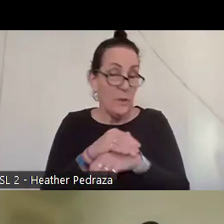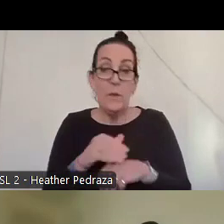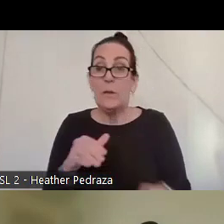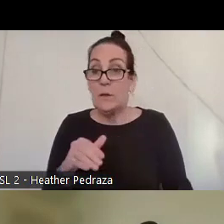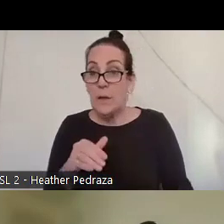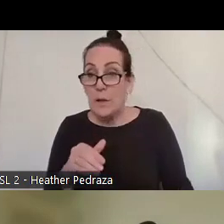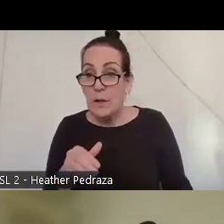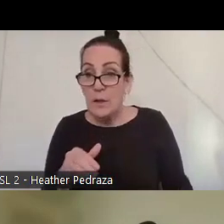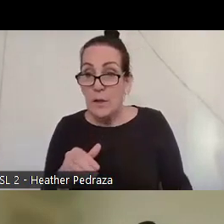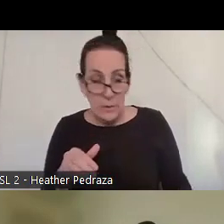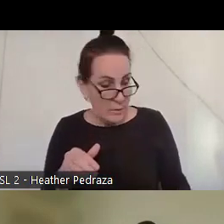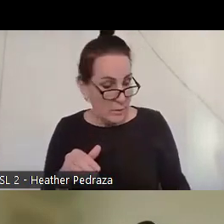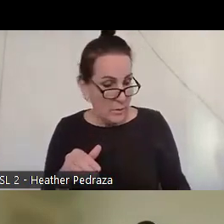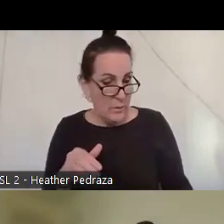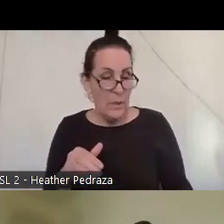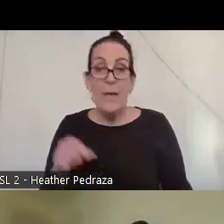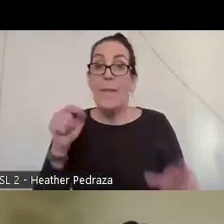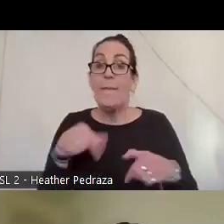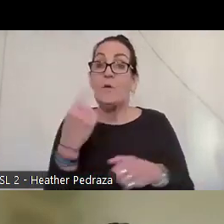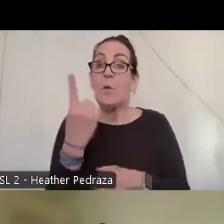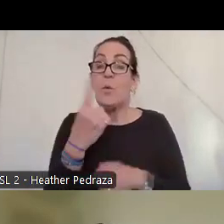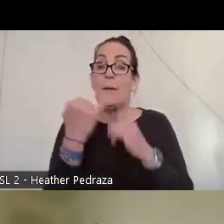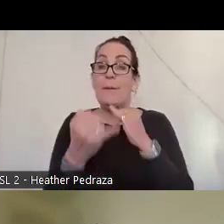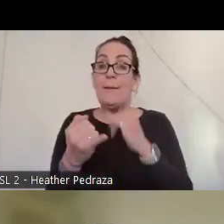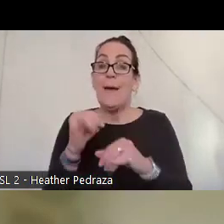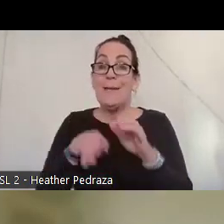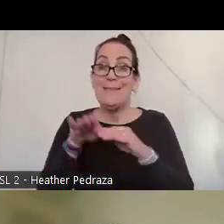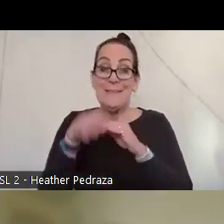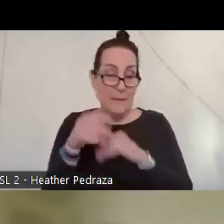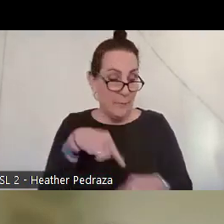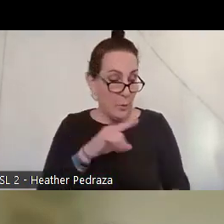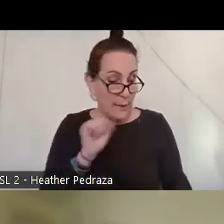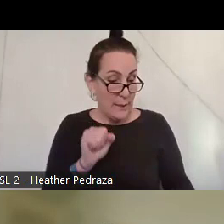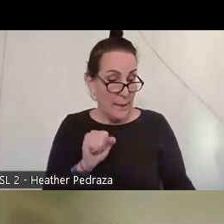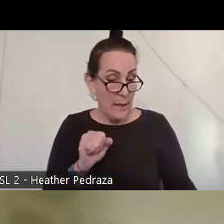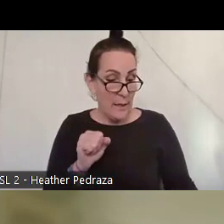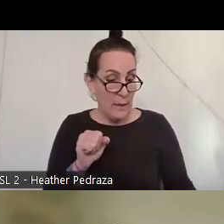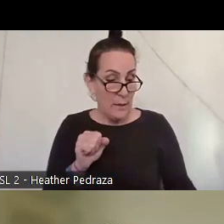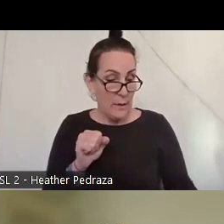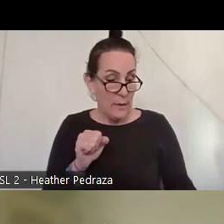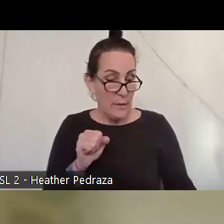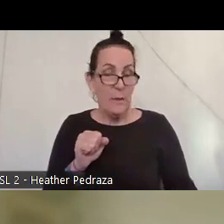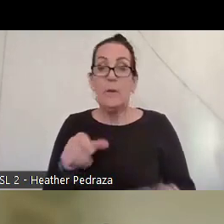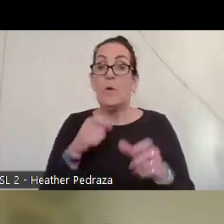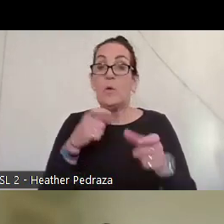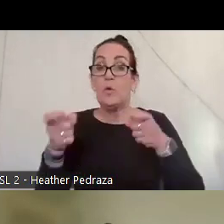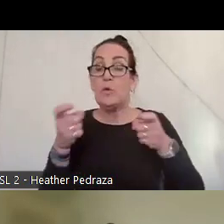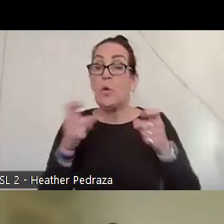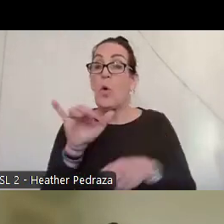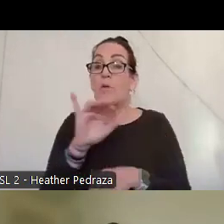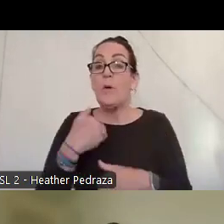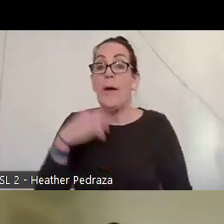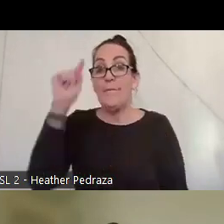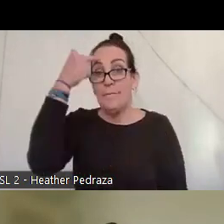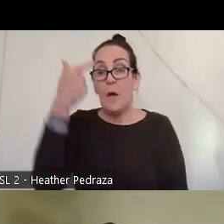this is one of the last steps that we have control over. There are also federally regulated health insurance plans